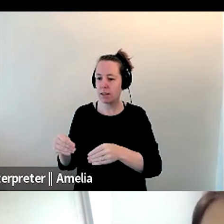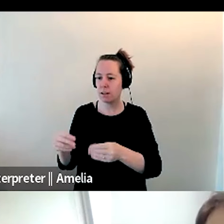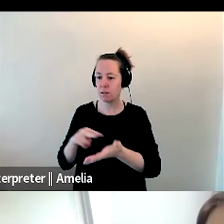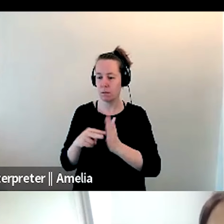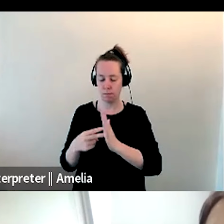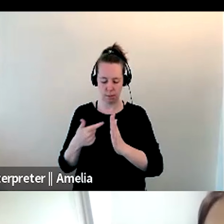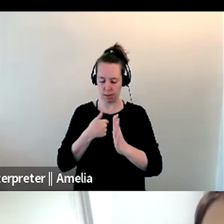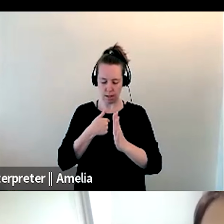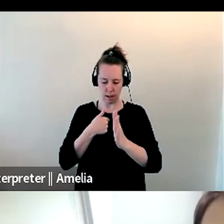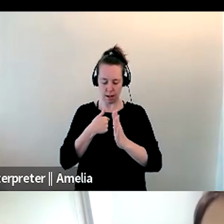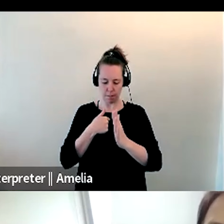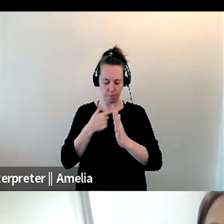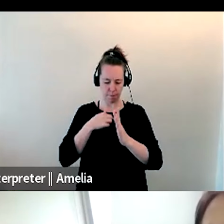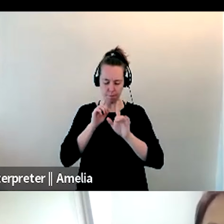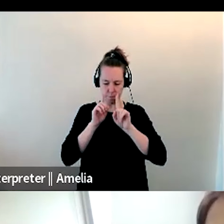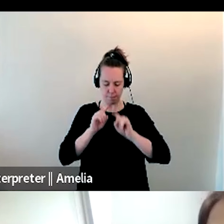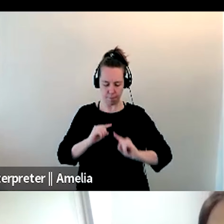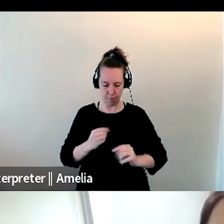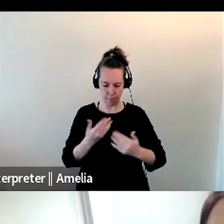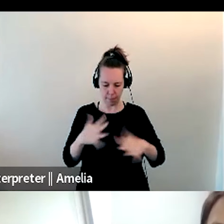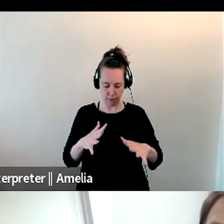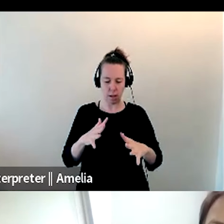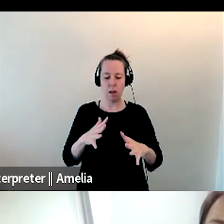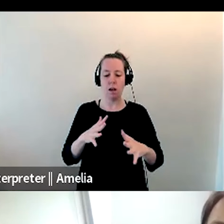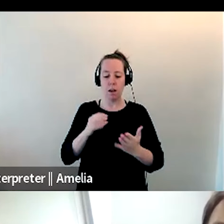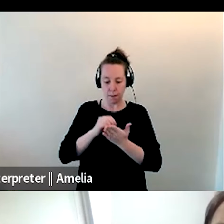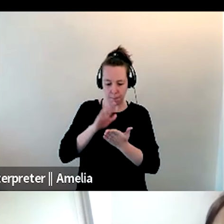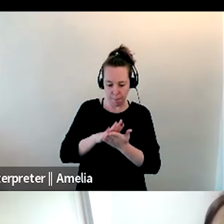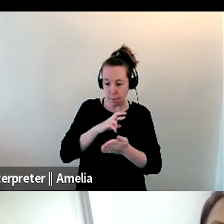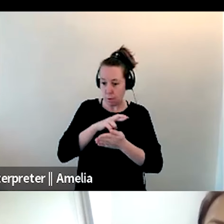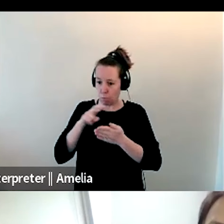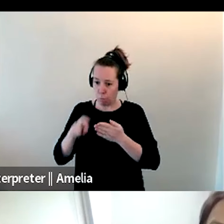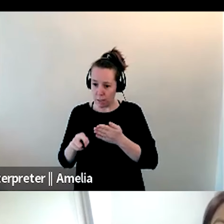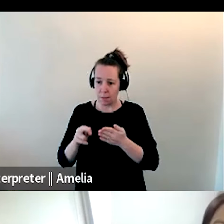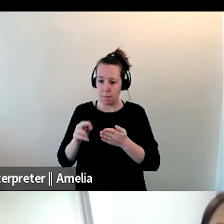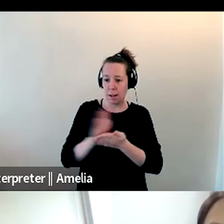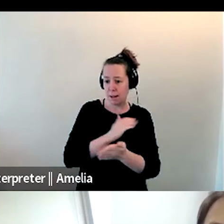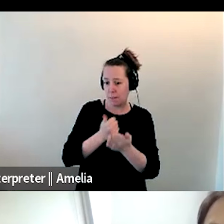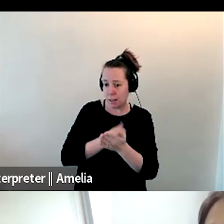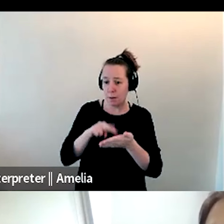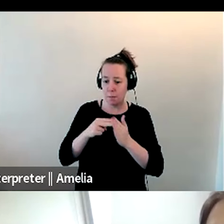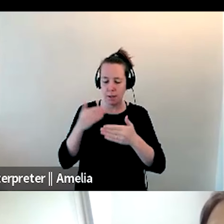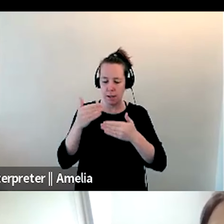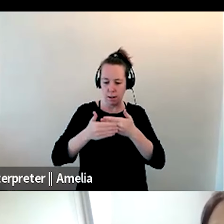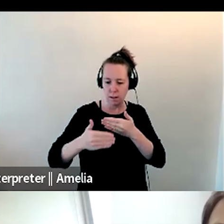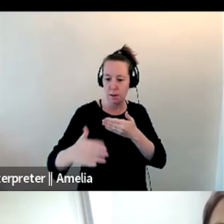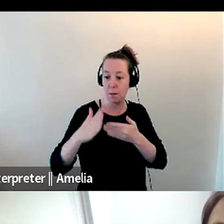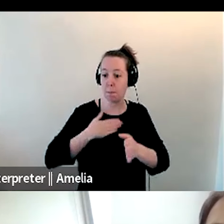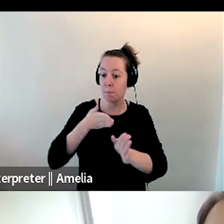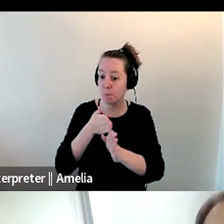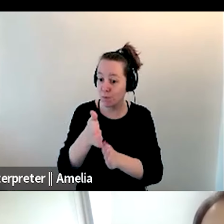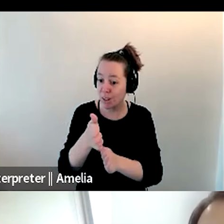this information previously to shape my career based on my qualities and the ways I